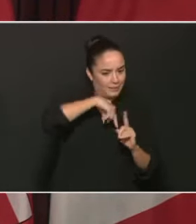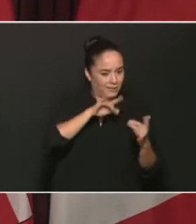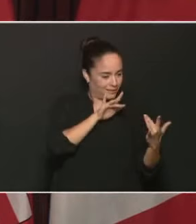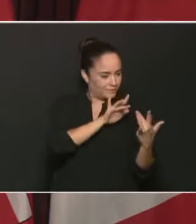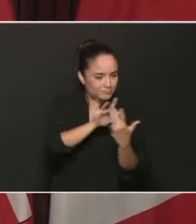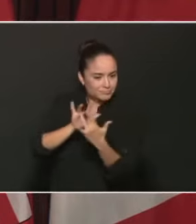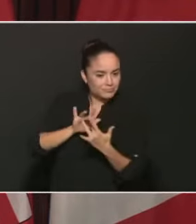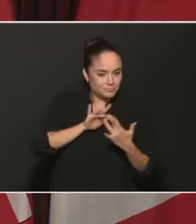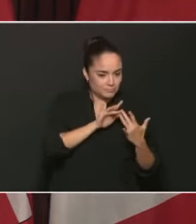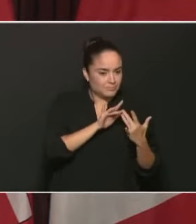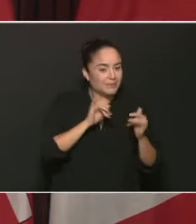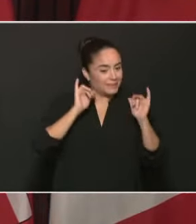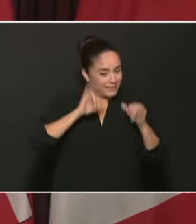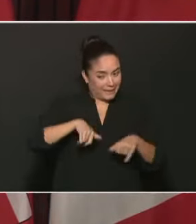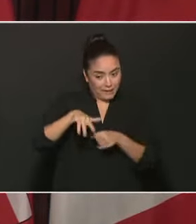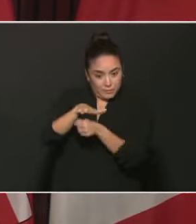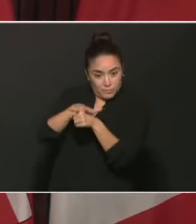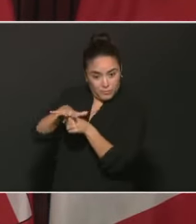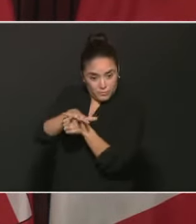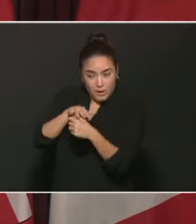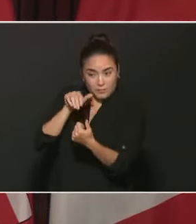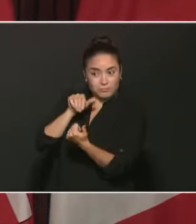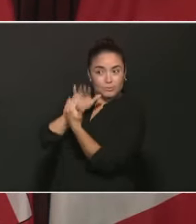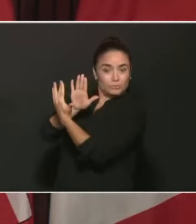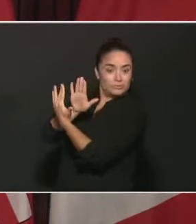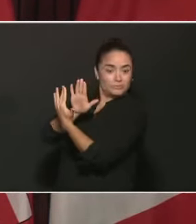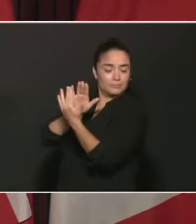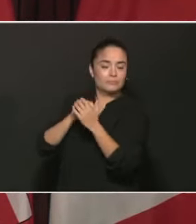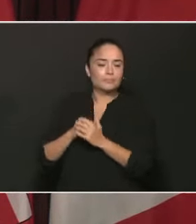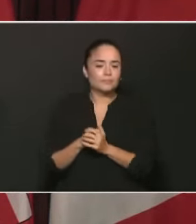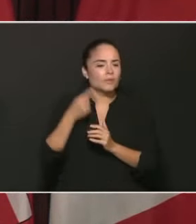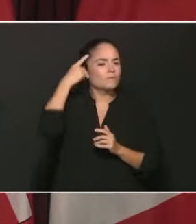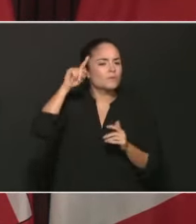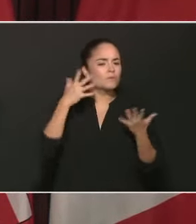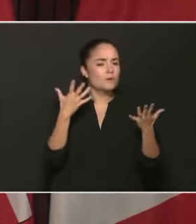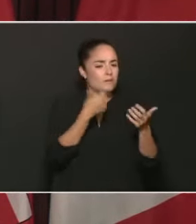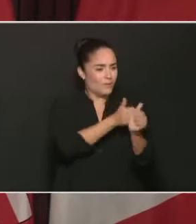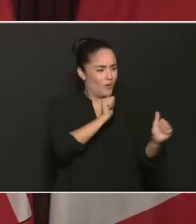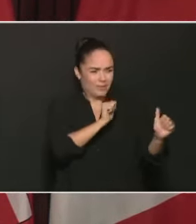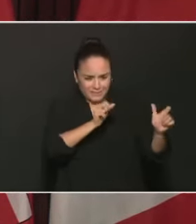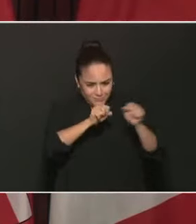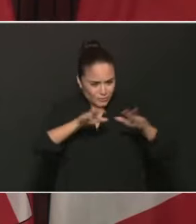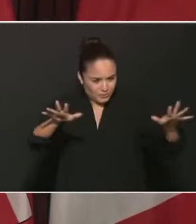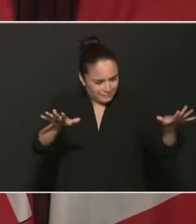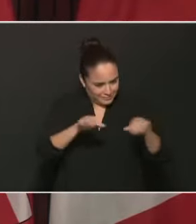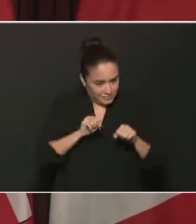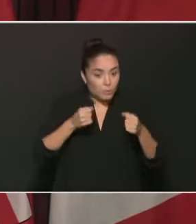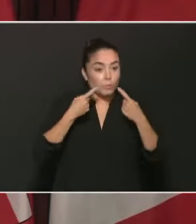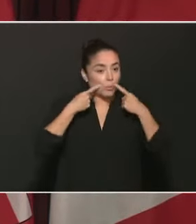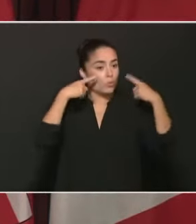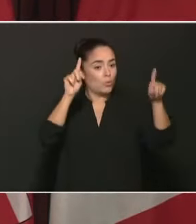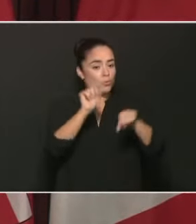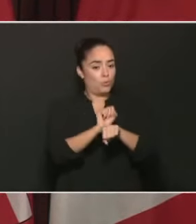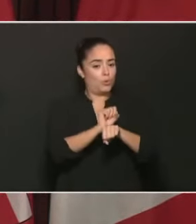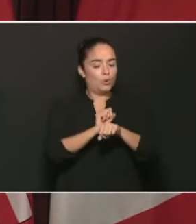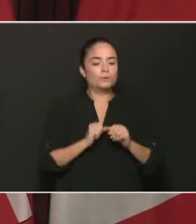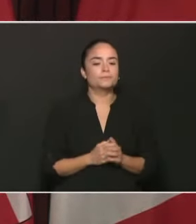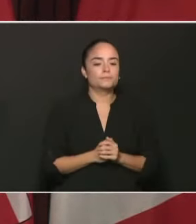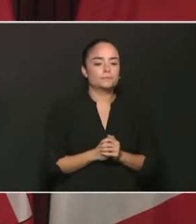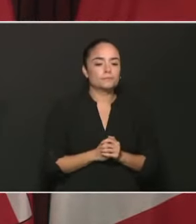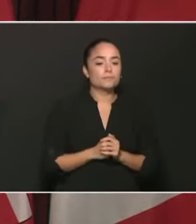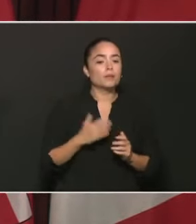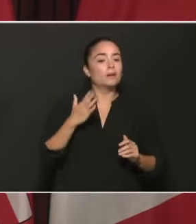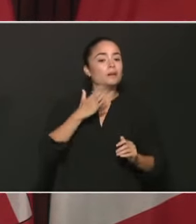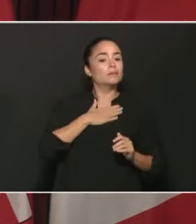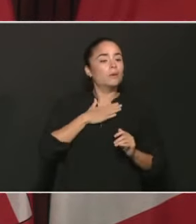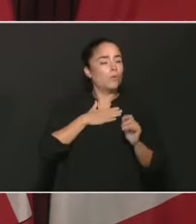of regional limitation of the spread of the virus is working, and it certainly is my hope that we